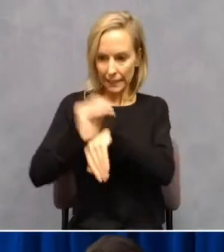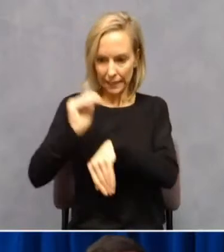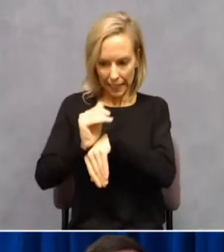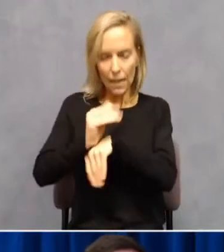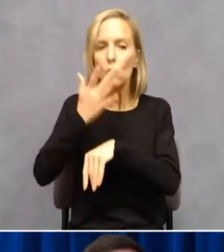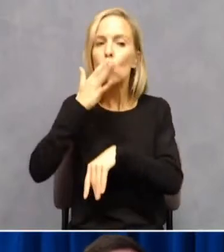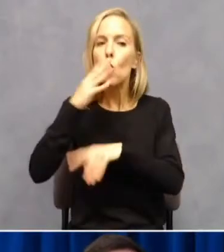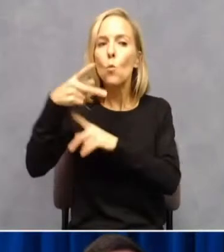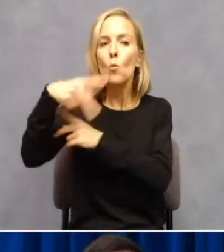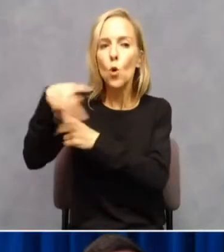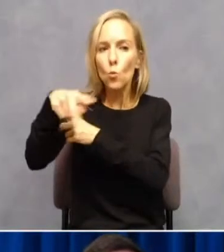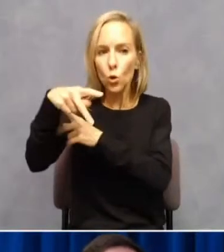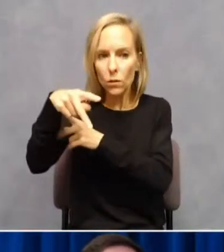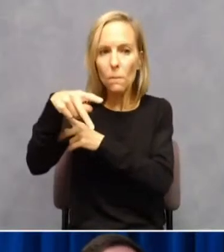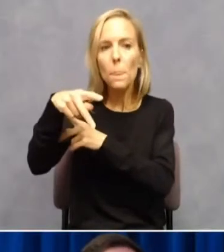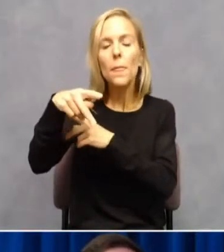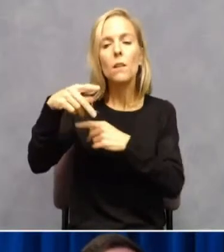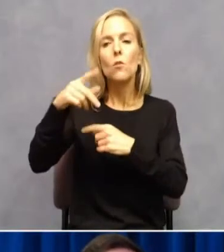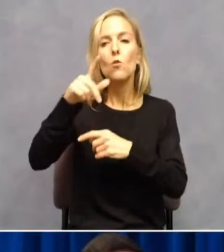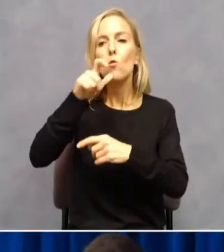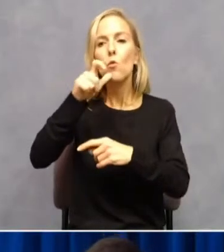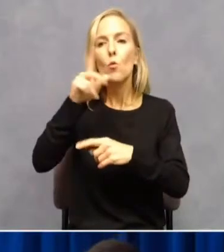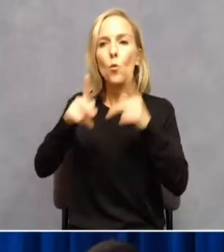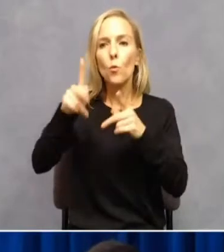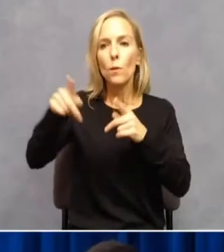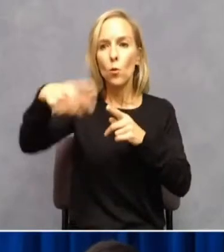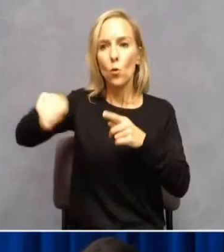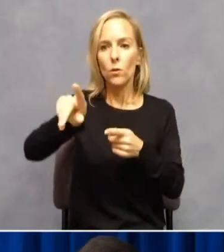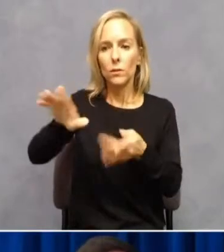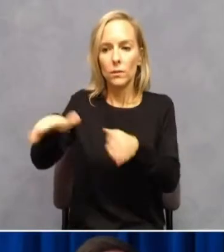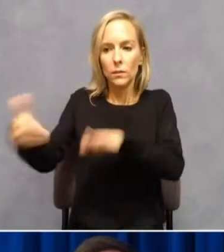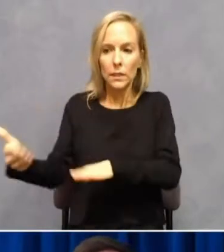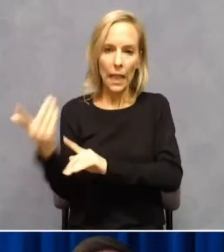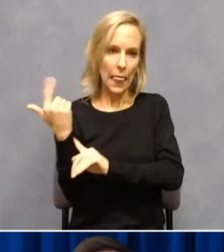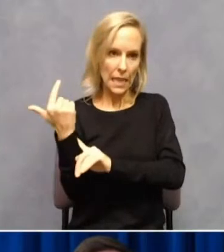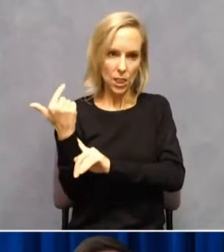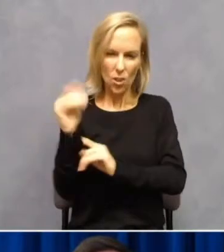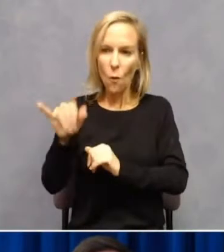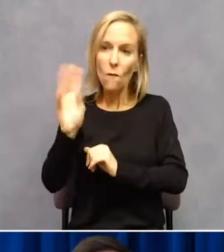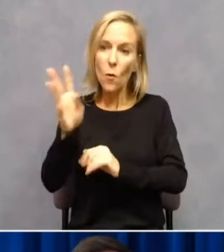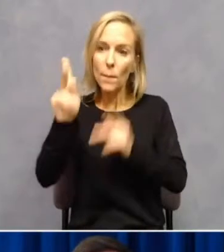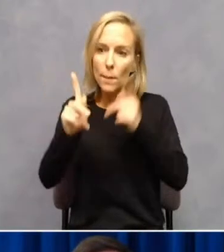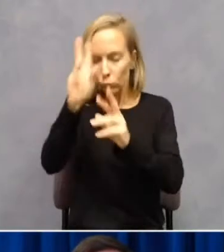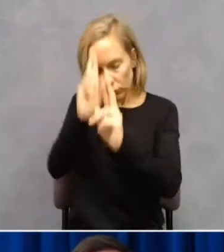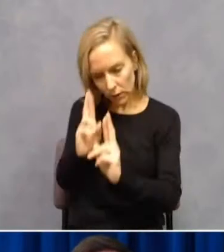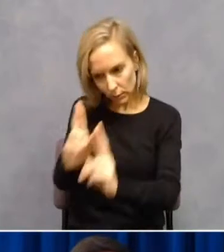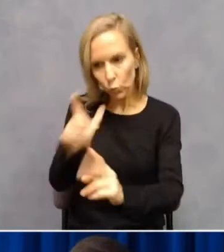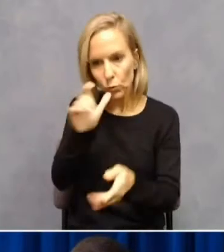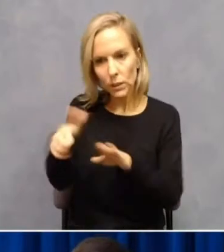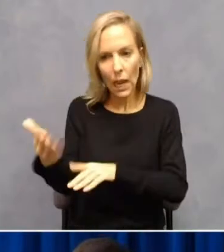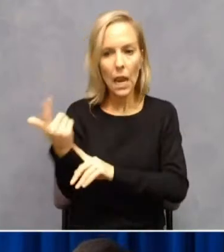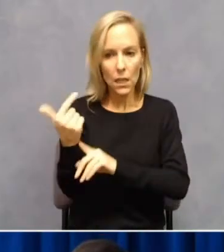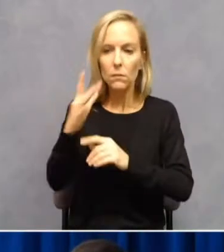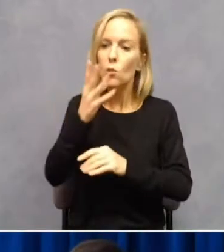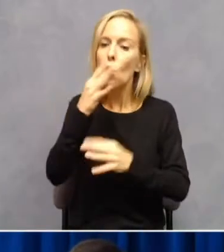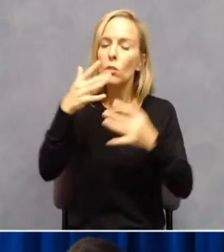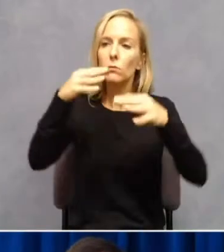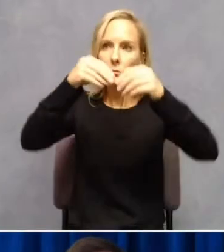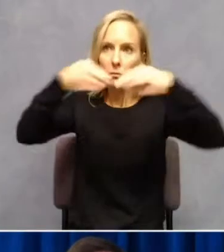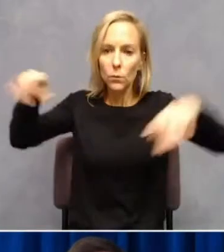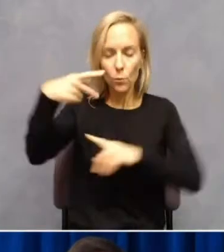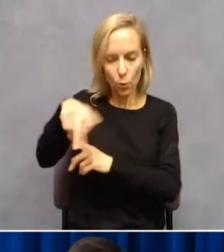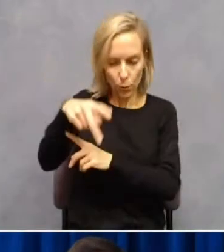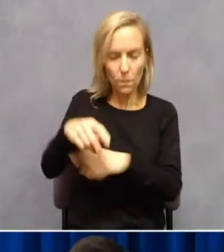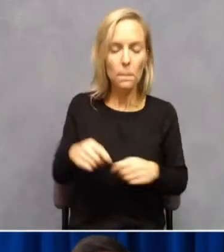that we lost last year and all of those that are suffering. We hope that if any of those individuals are watching, you know these shelters